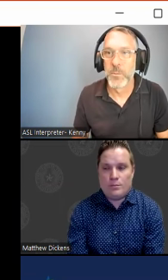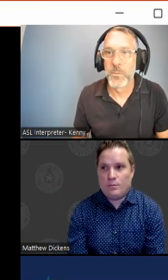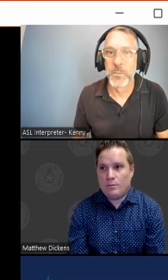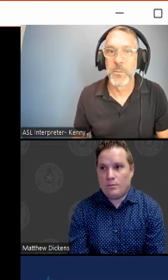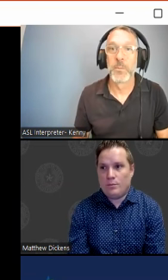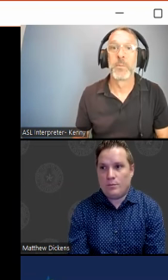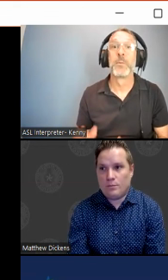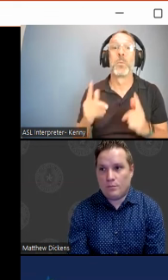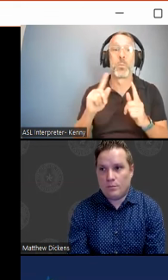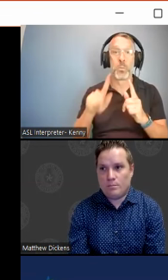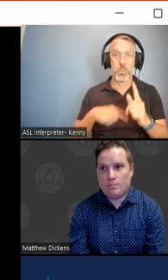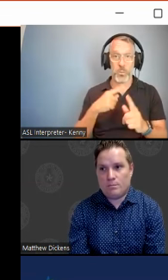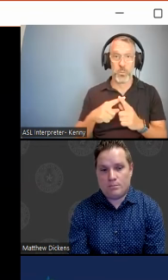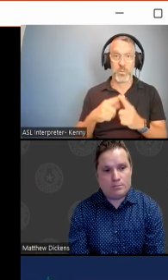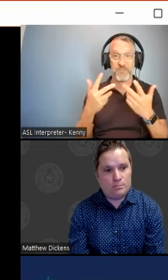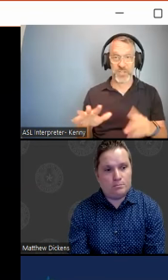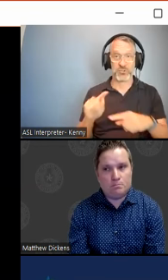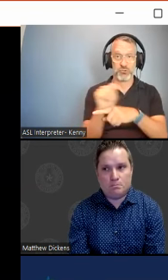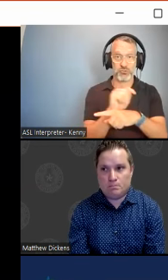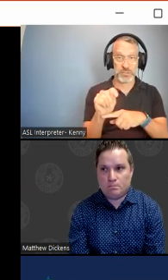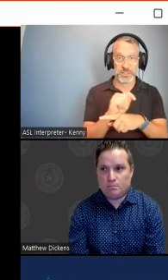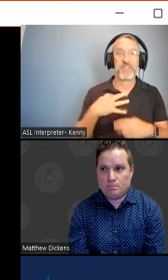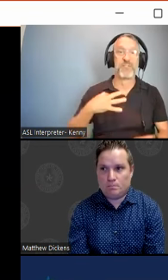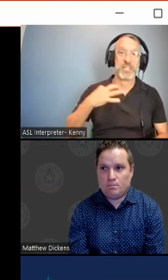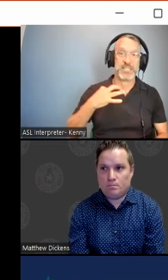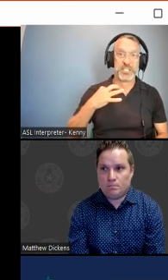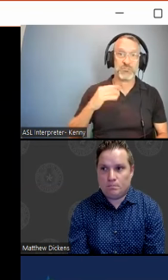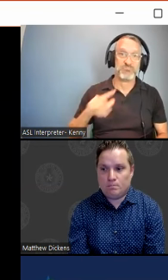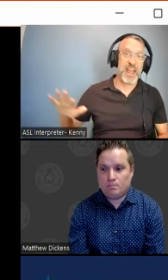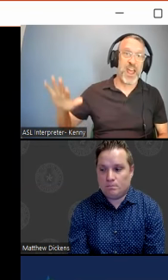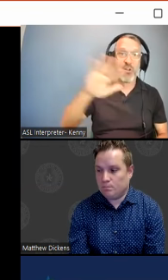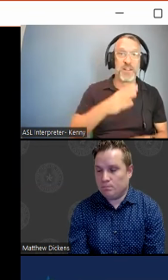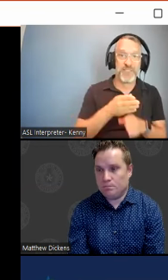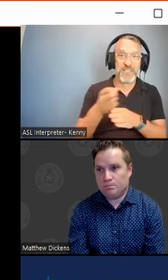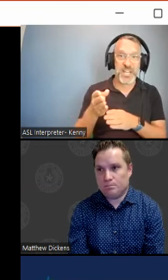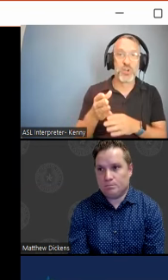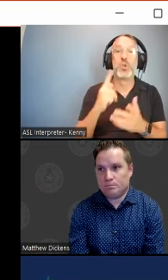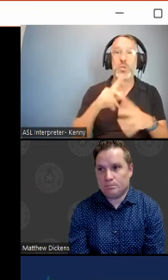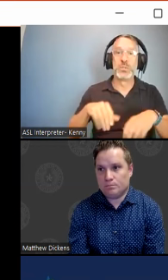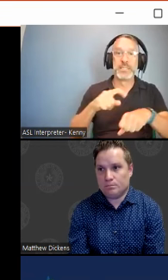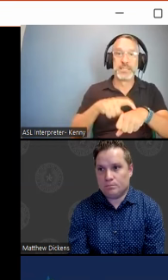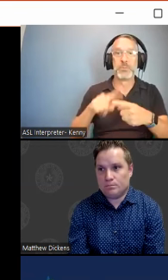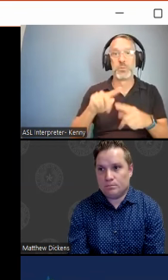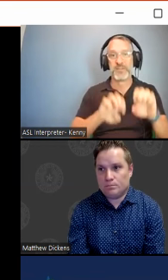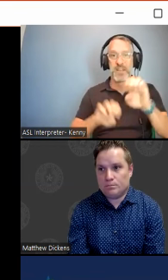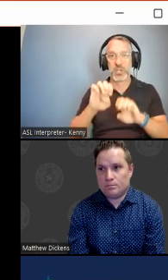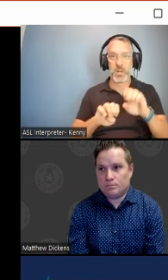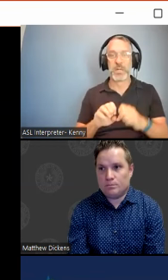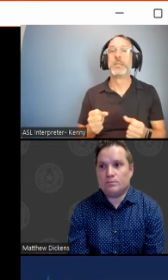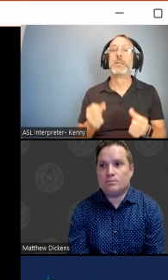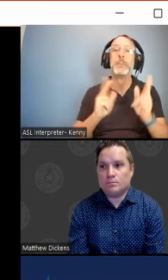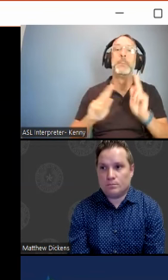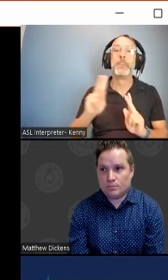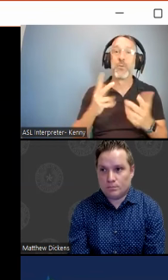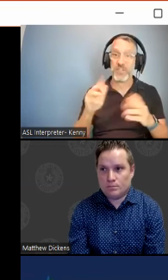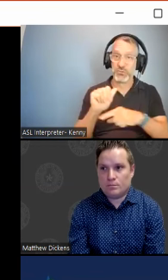And after you've done your training, you have your volunteers out in the field, you want to take the time to evaluate. How many people have